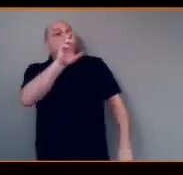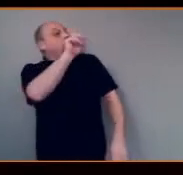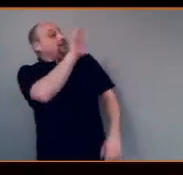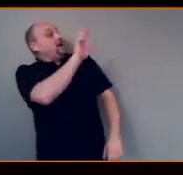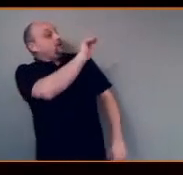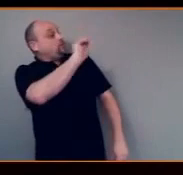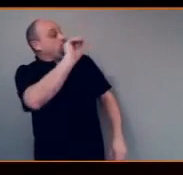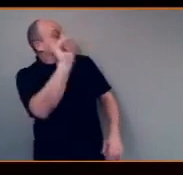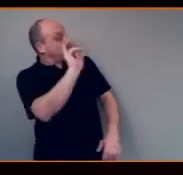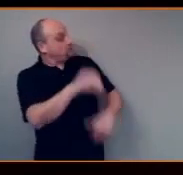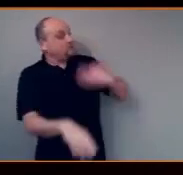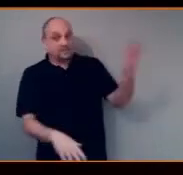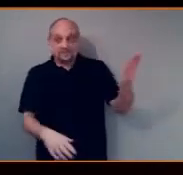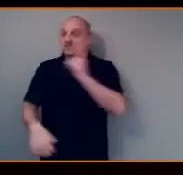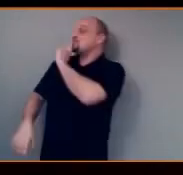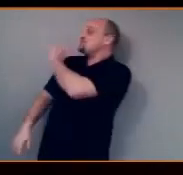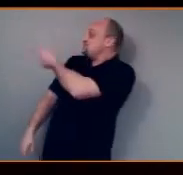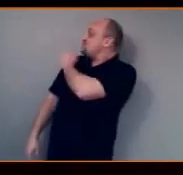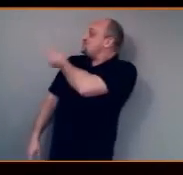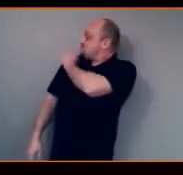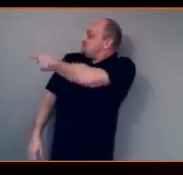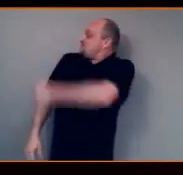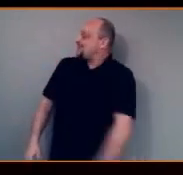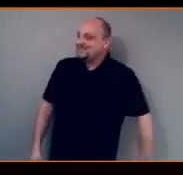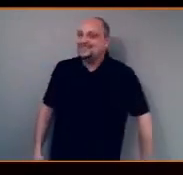Cooper. Sure. Or that too.